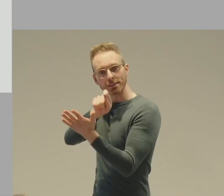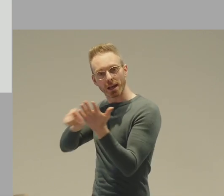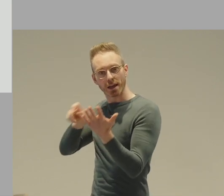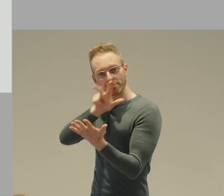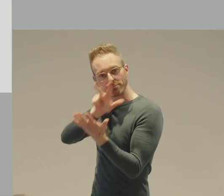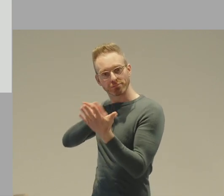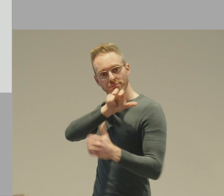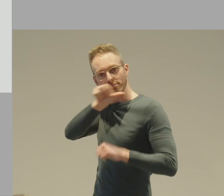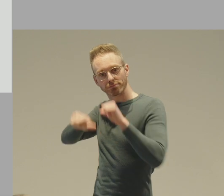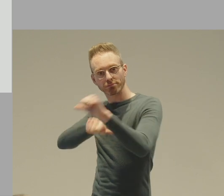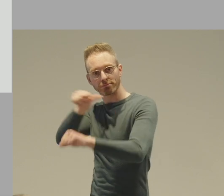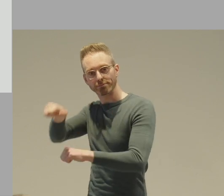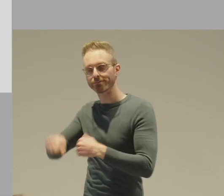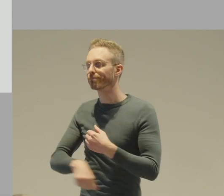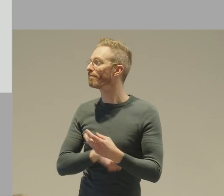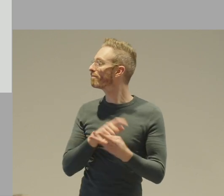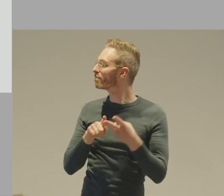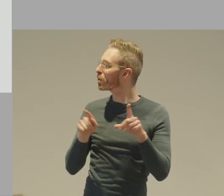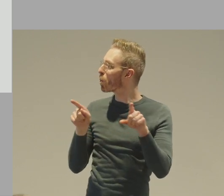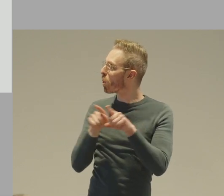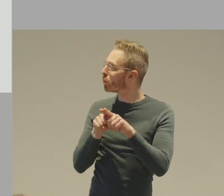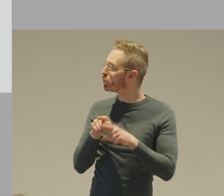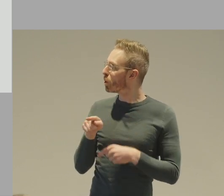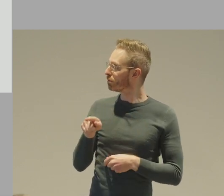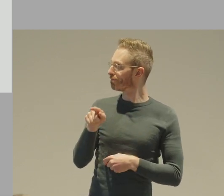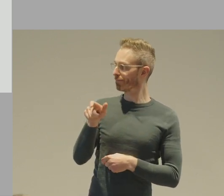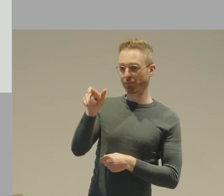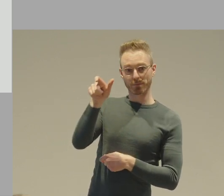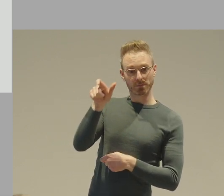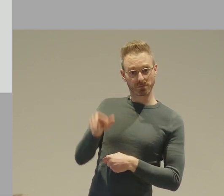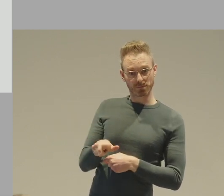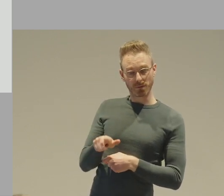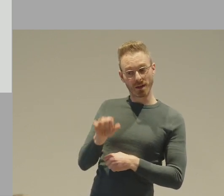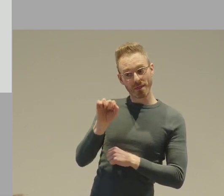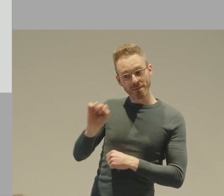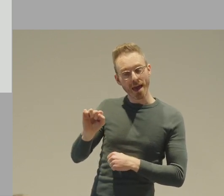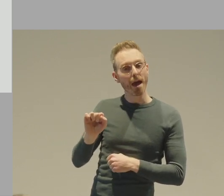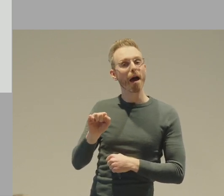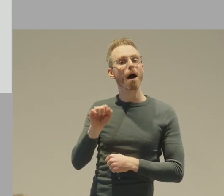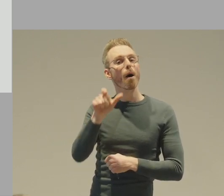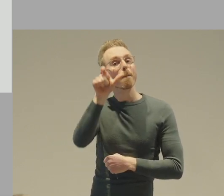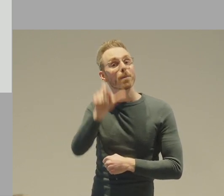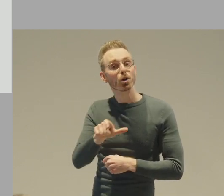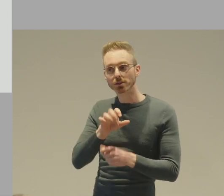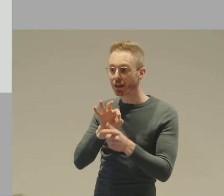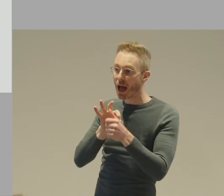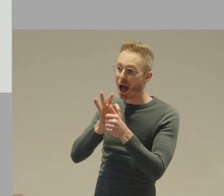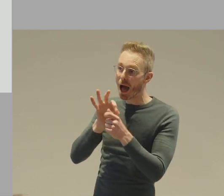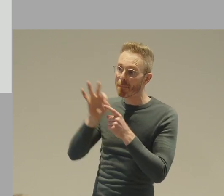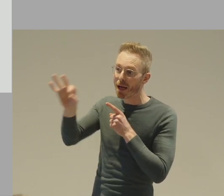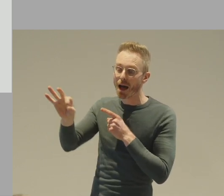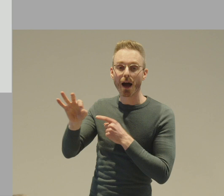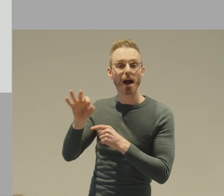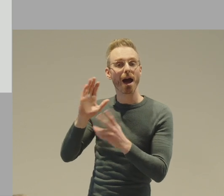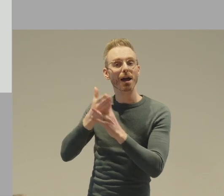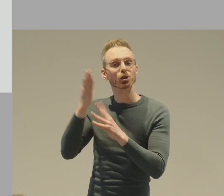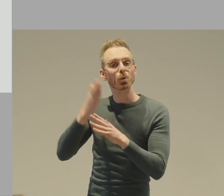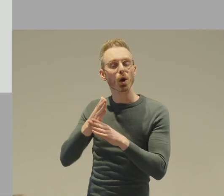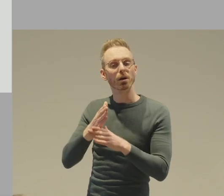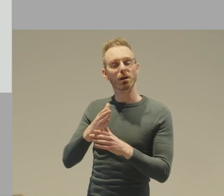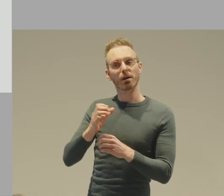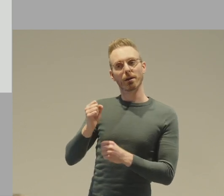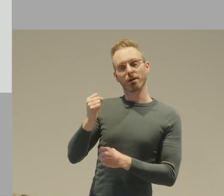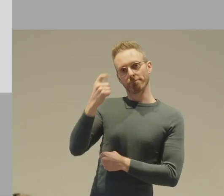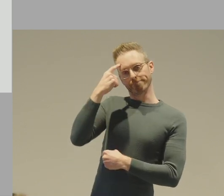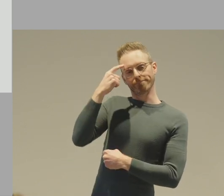benefits, just get that information in advance rather than having to scrabble for it during the application process. It's really